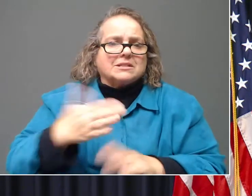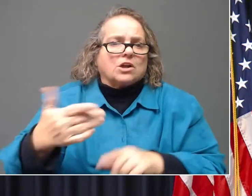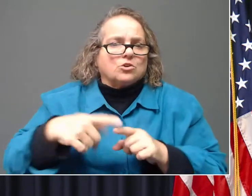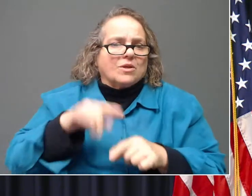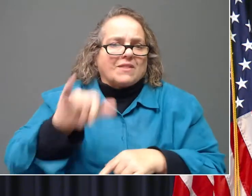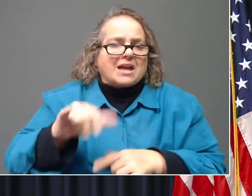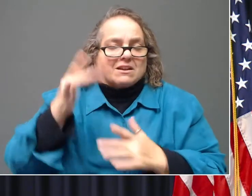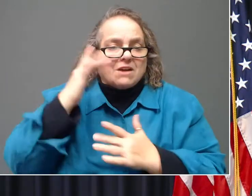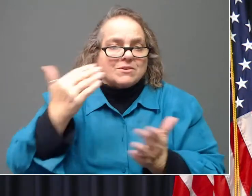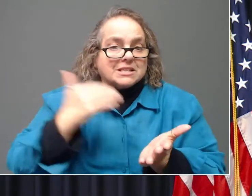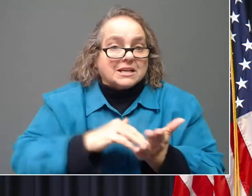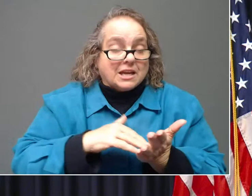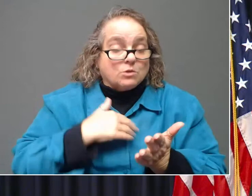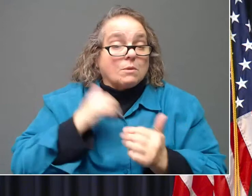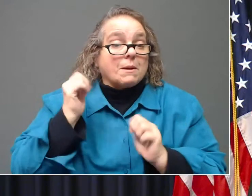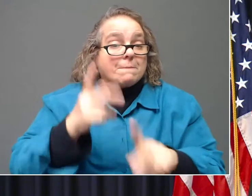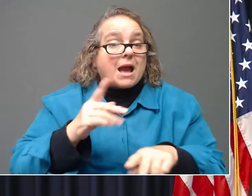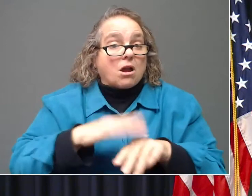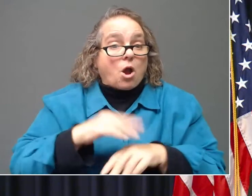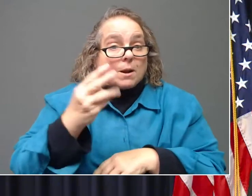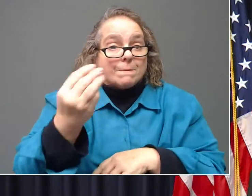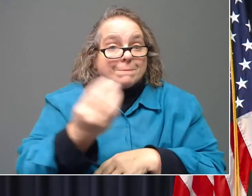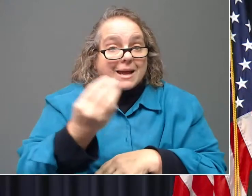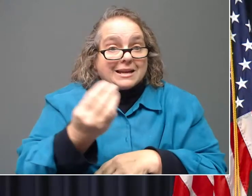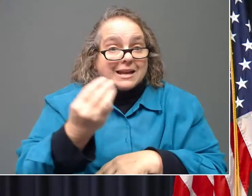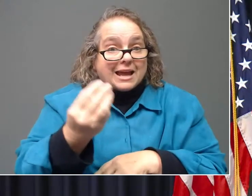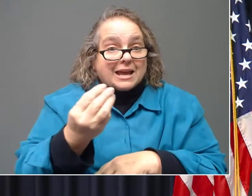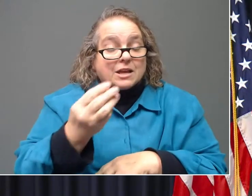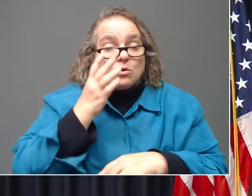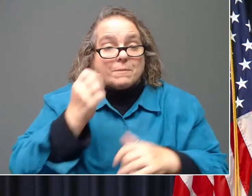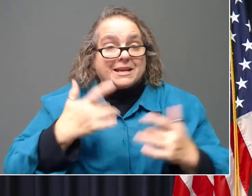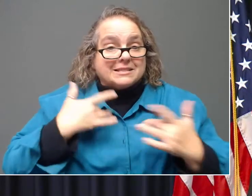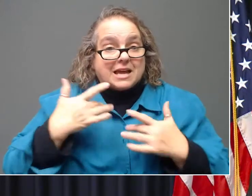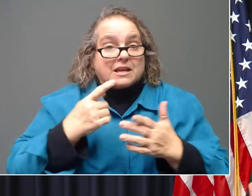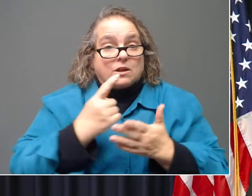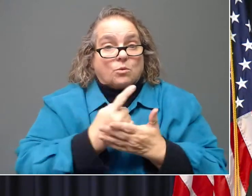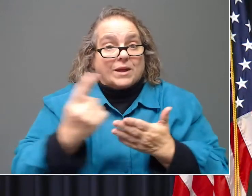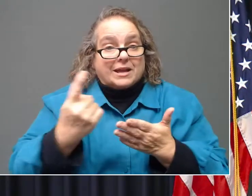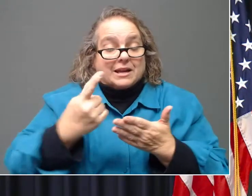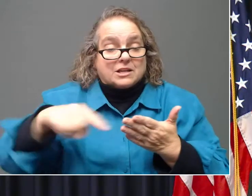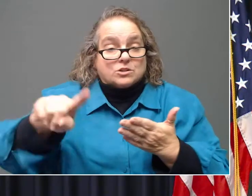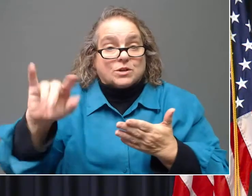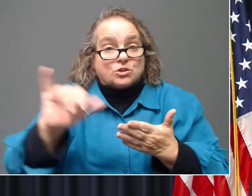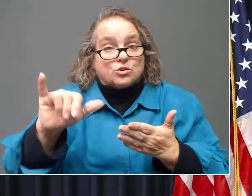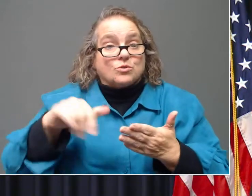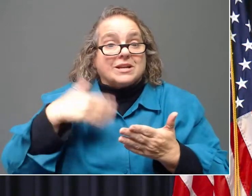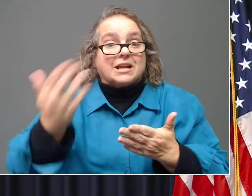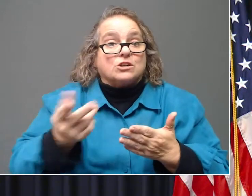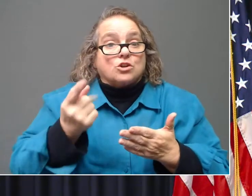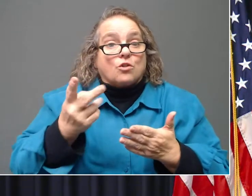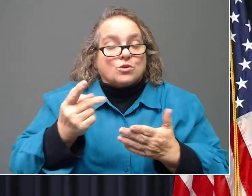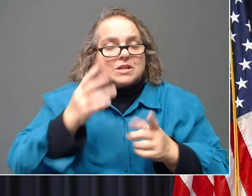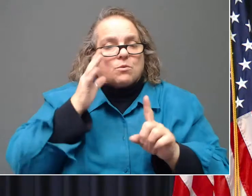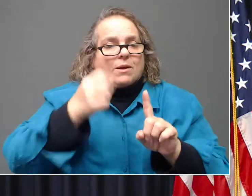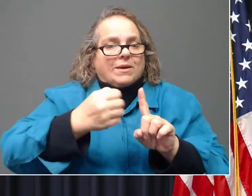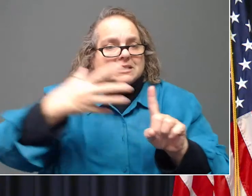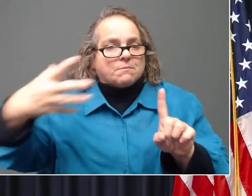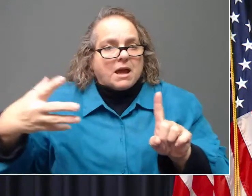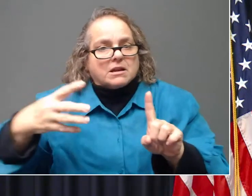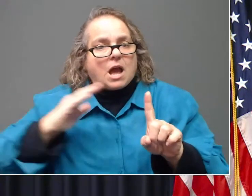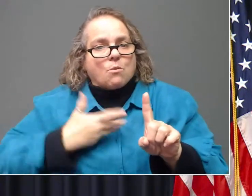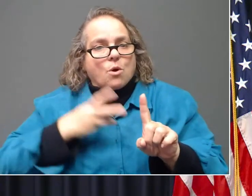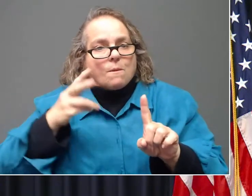Monday. Again, it's going to be an exciting week next week too. Next Thursday, when we further expand our map and